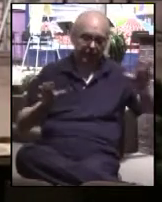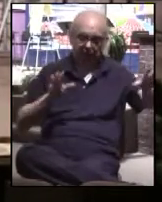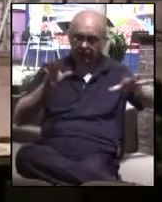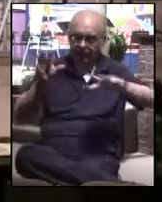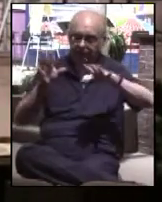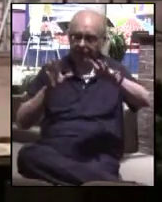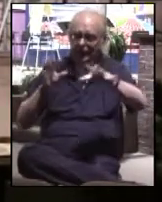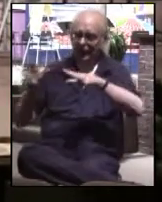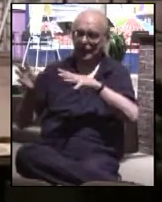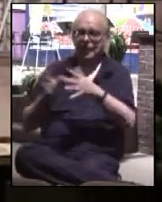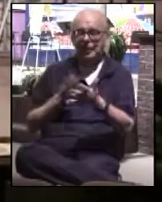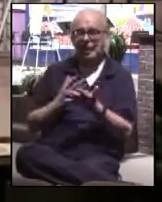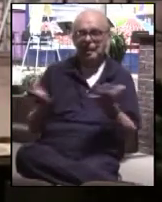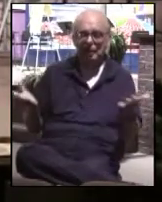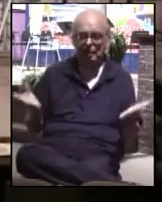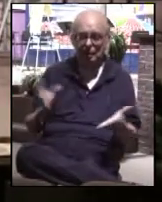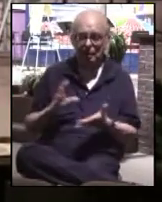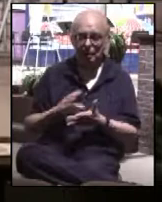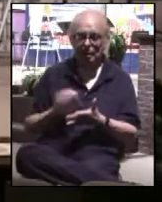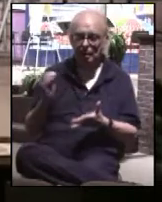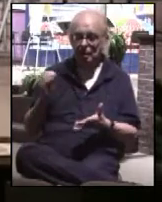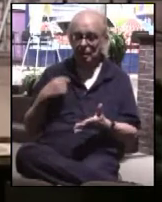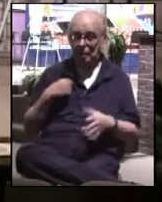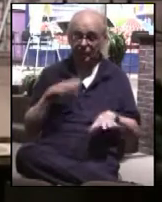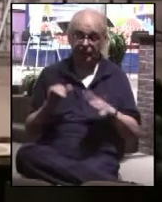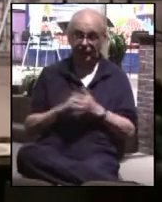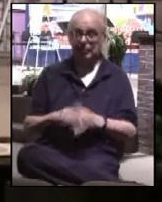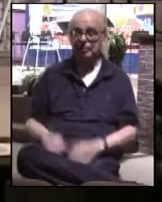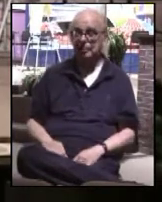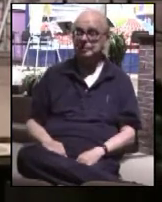arm going this away and i find myself doing this